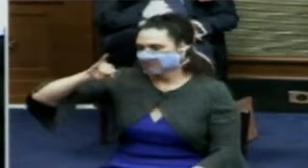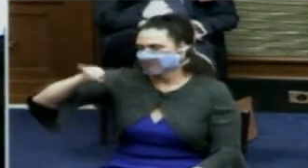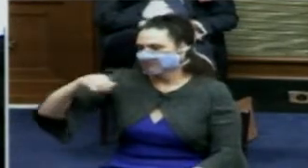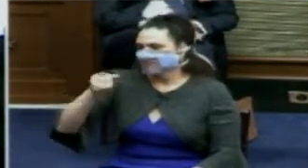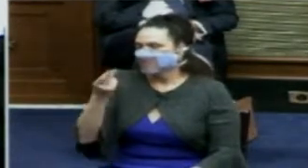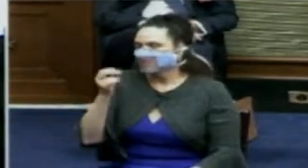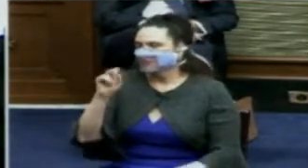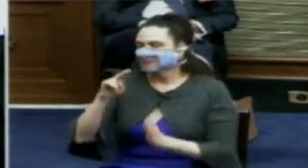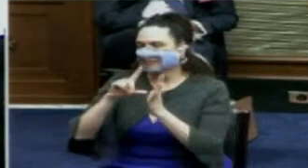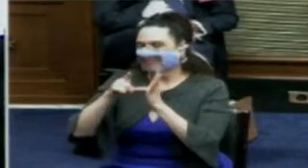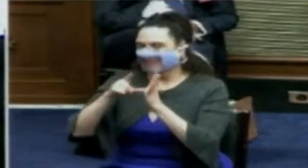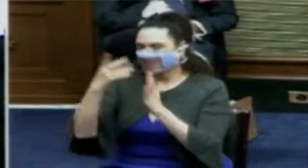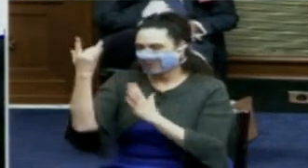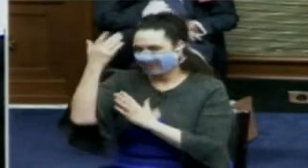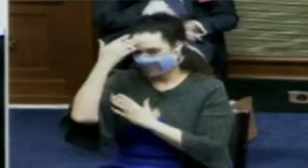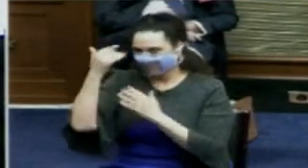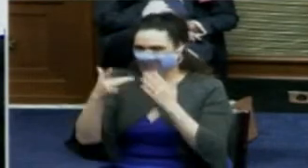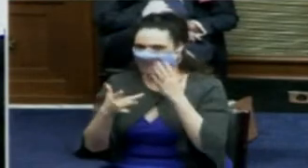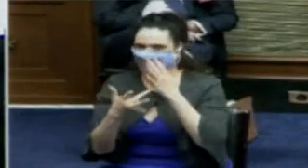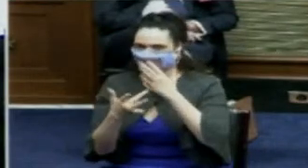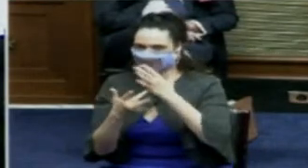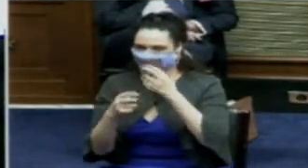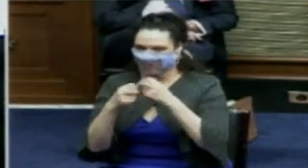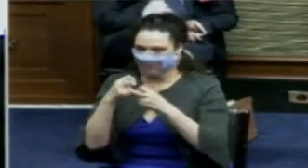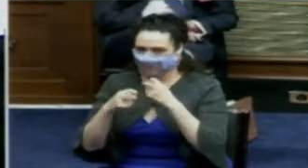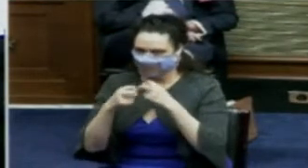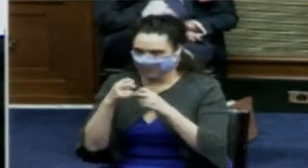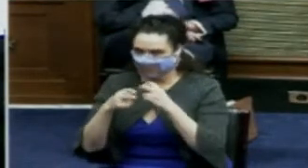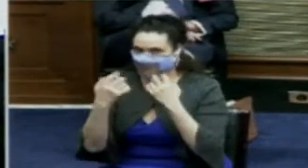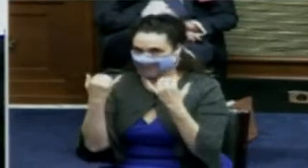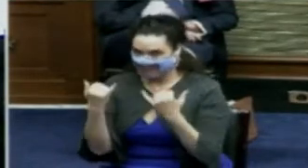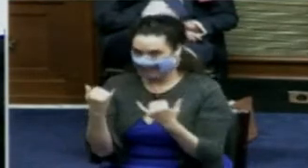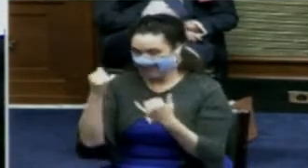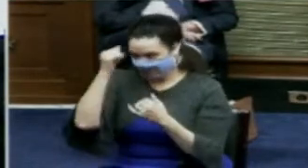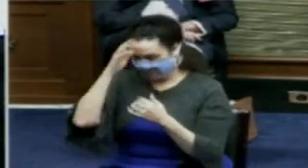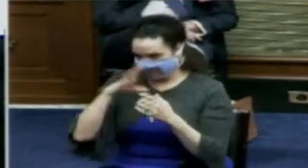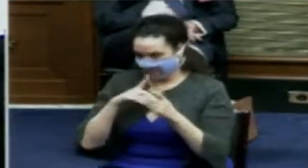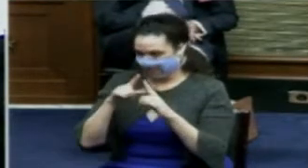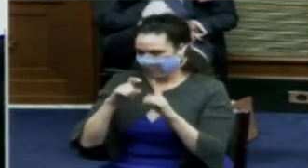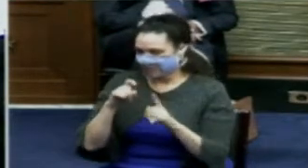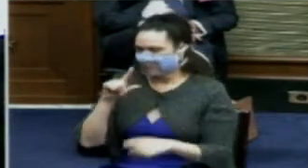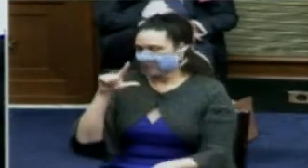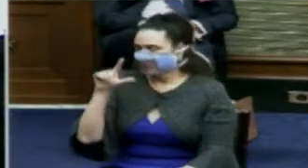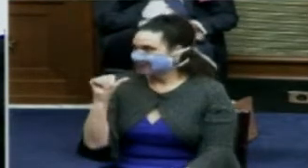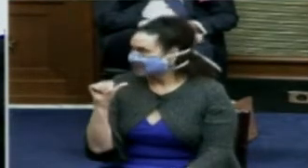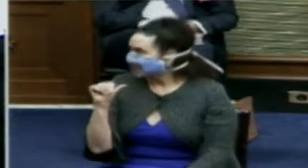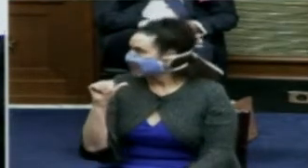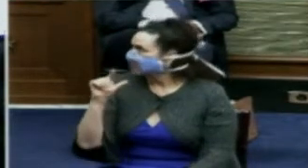The gentleman from Louisiana, Mr. Higgins, is now recognized for 5 minutes.